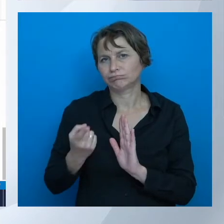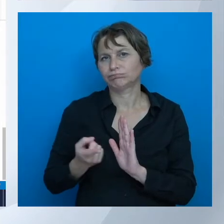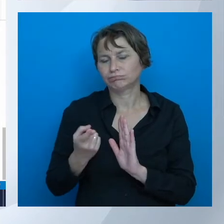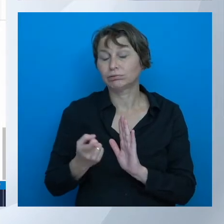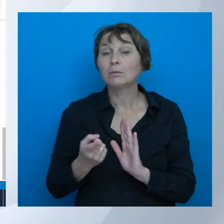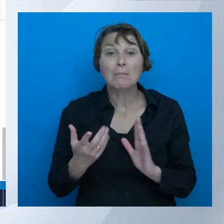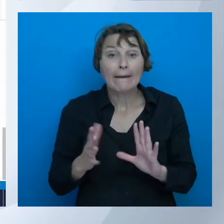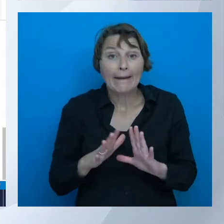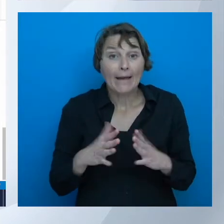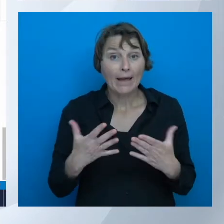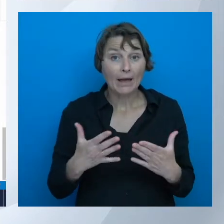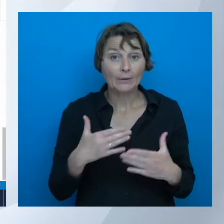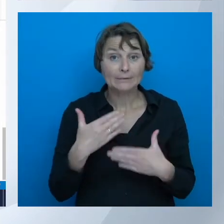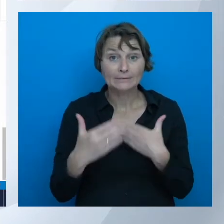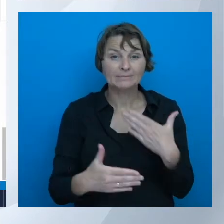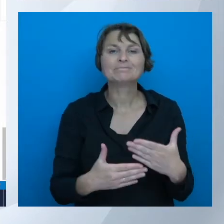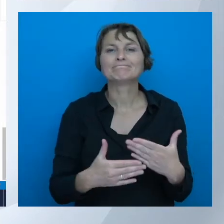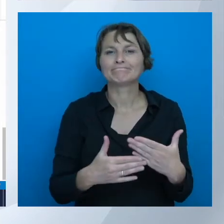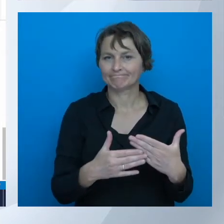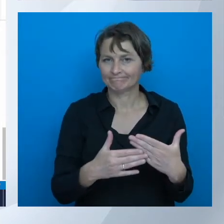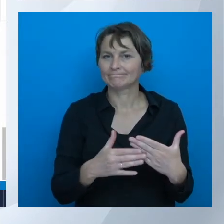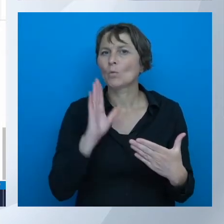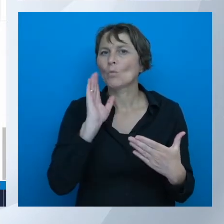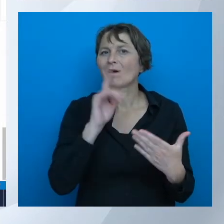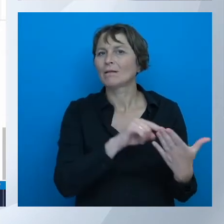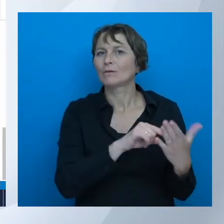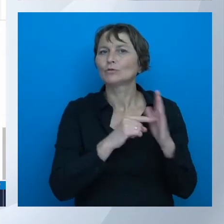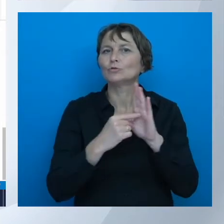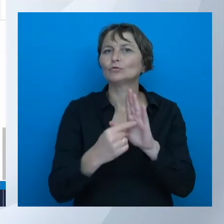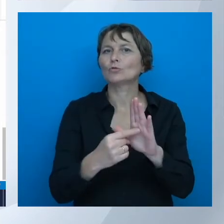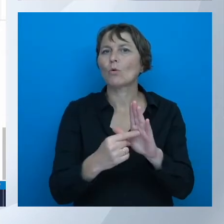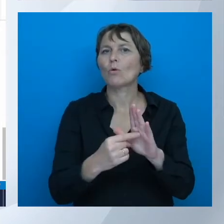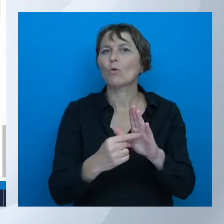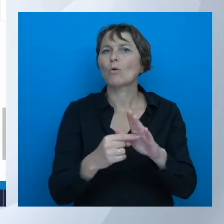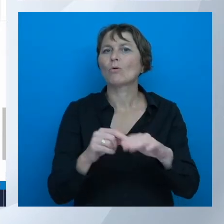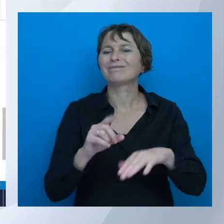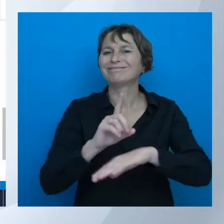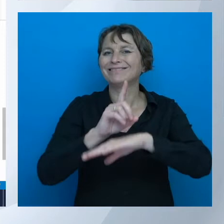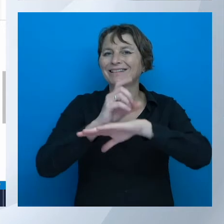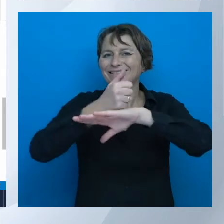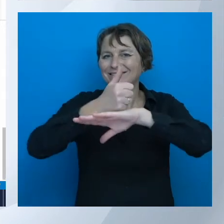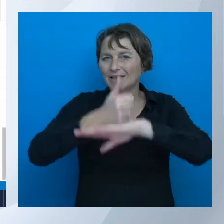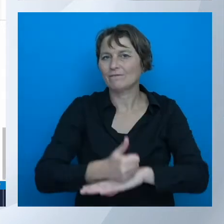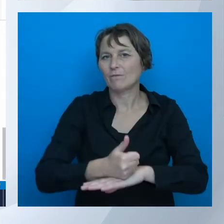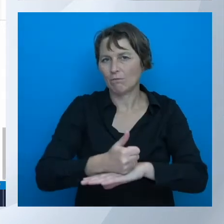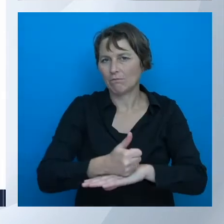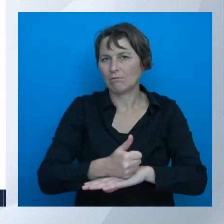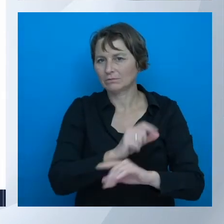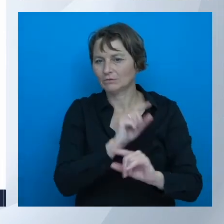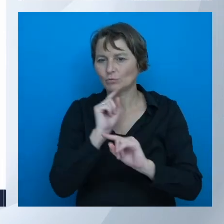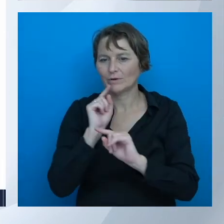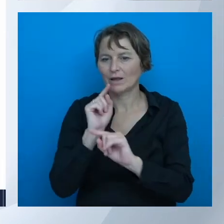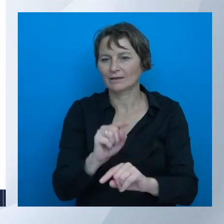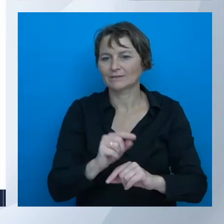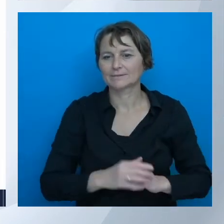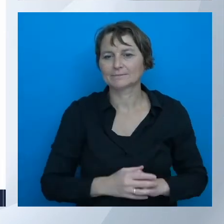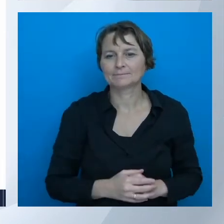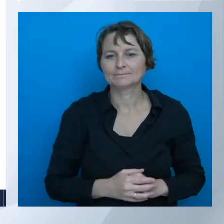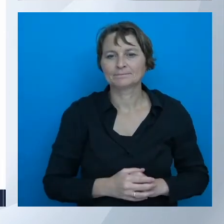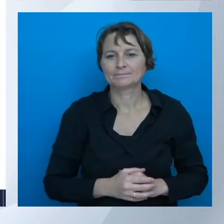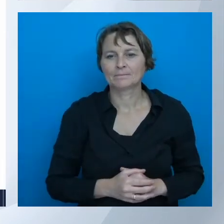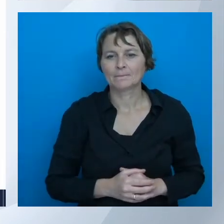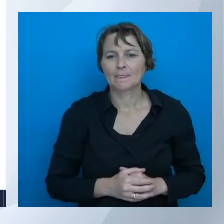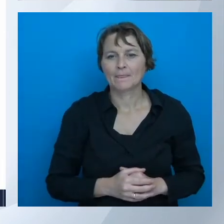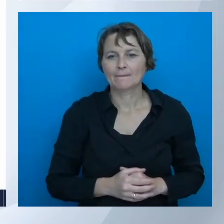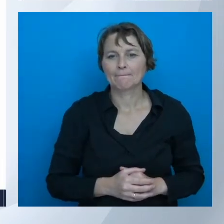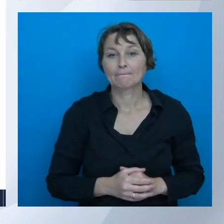will show me the default React sample. Let me say compiled with warnings. Okay, I can live with warnings. Here